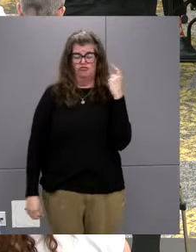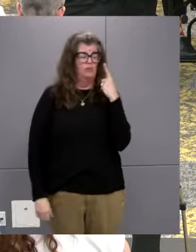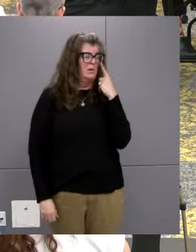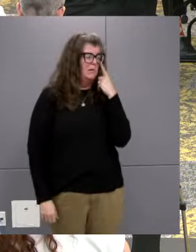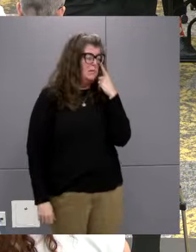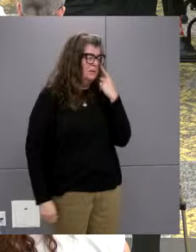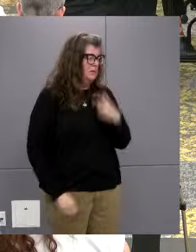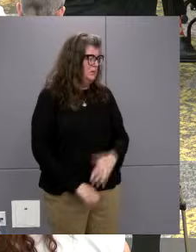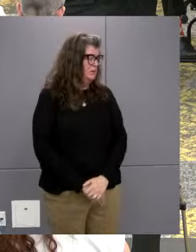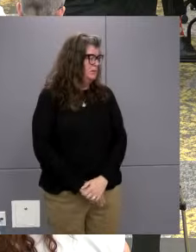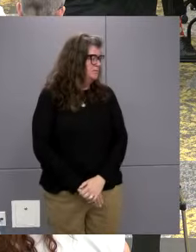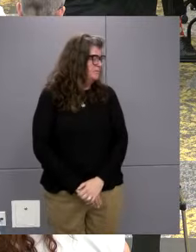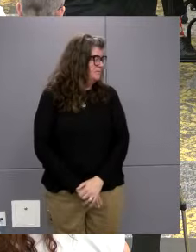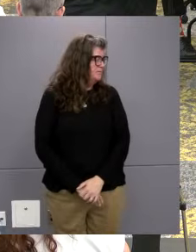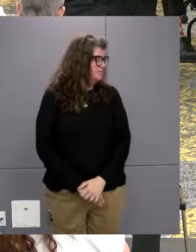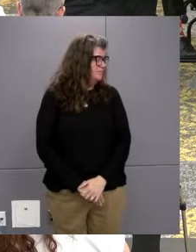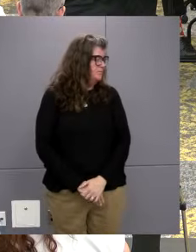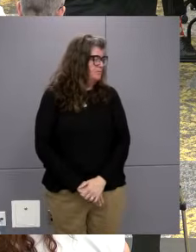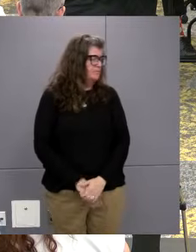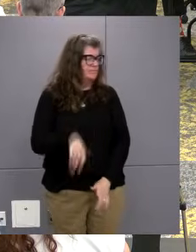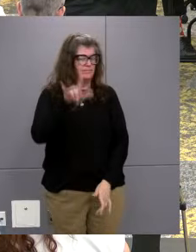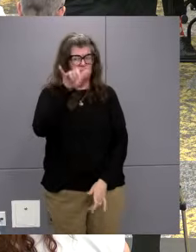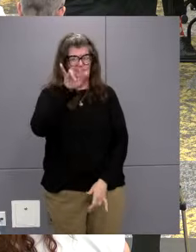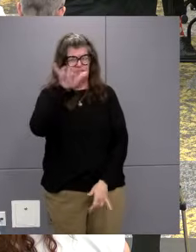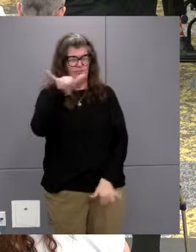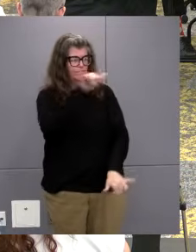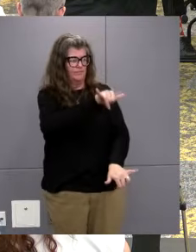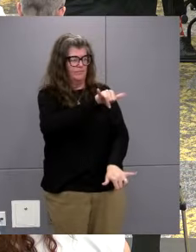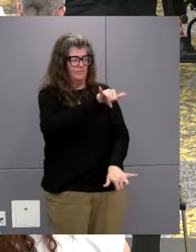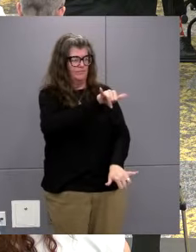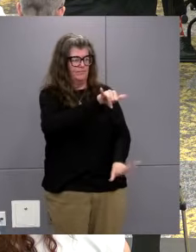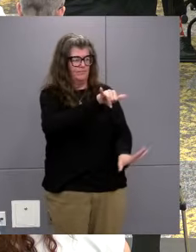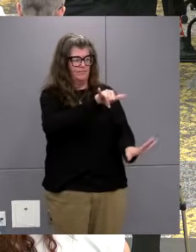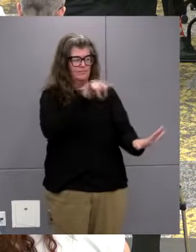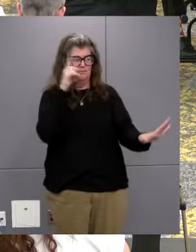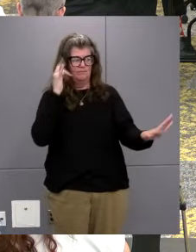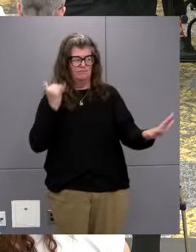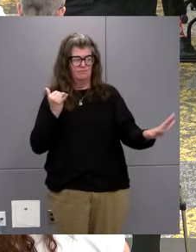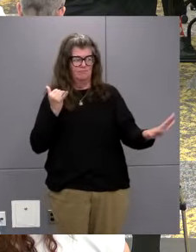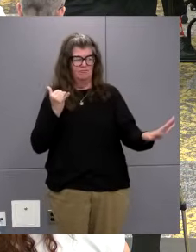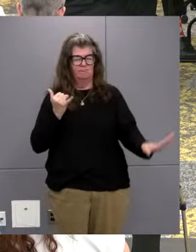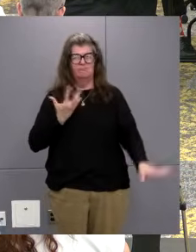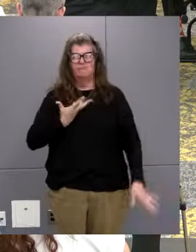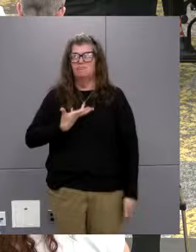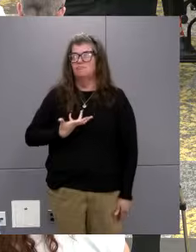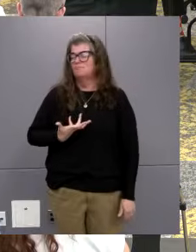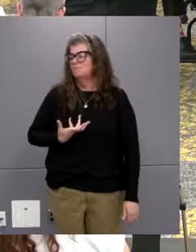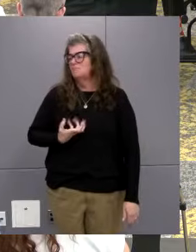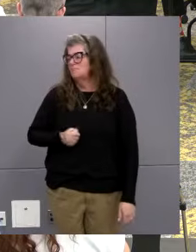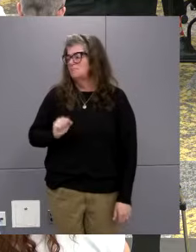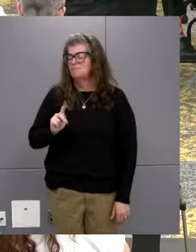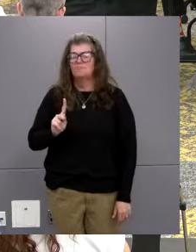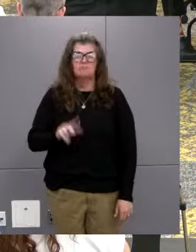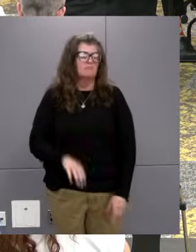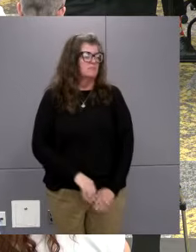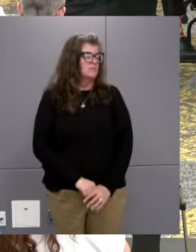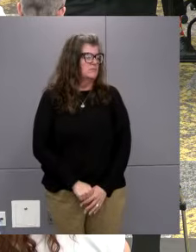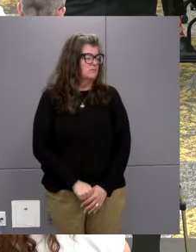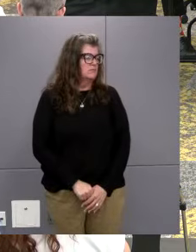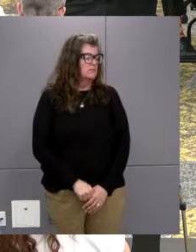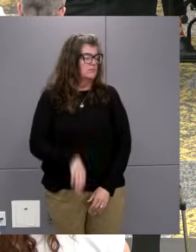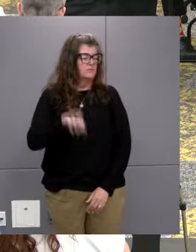Santino? Larry, you might want to stick around, just in case. Okay, cool, thanks.